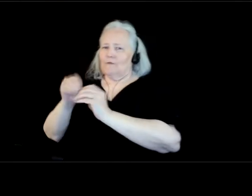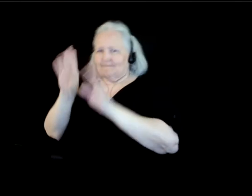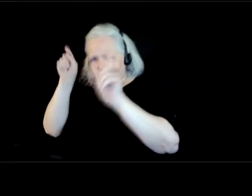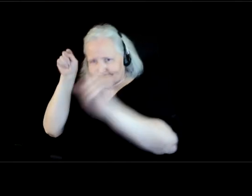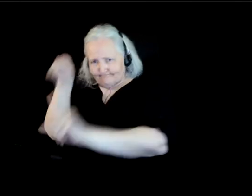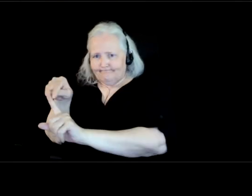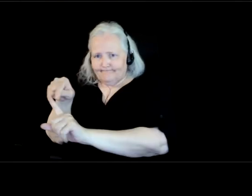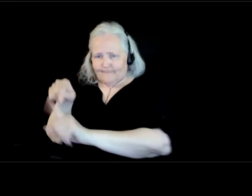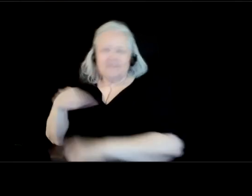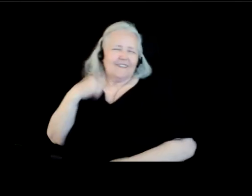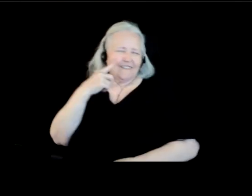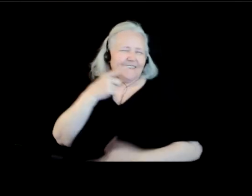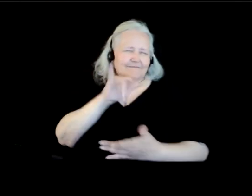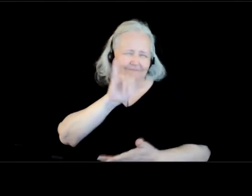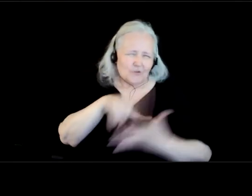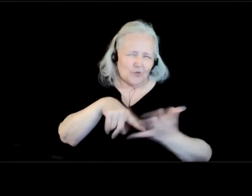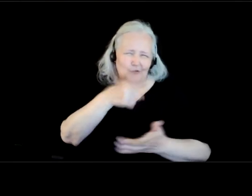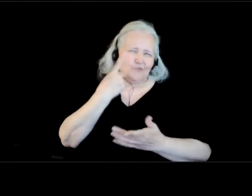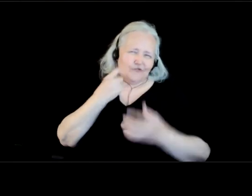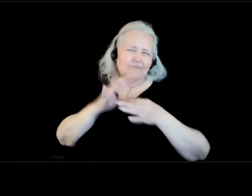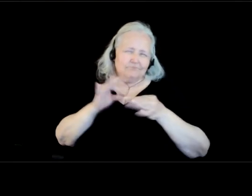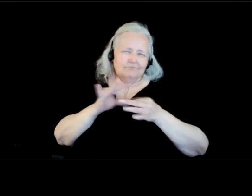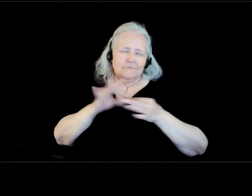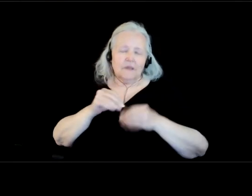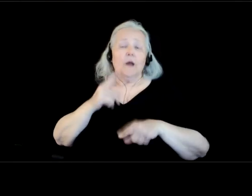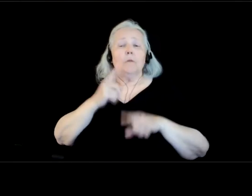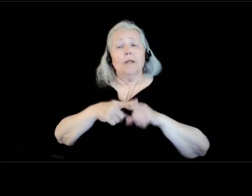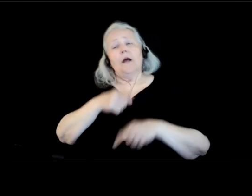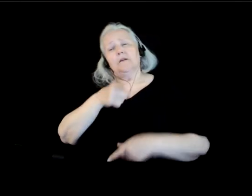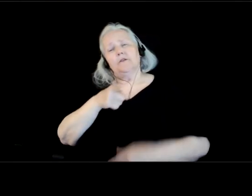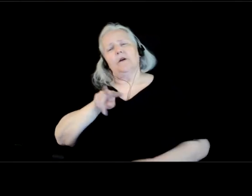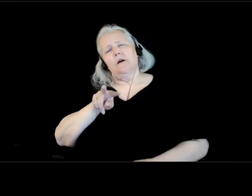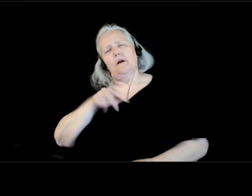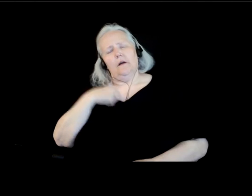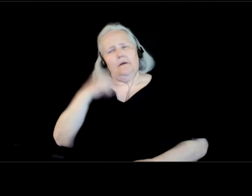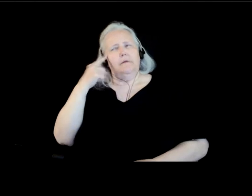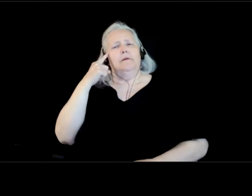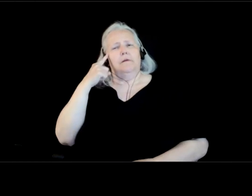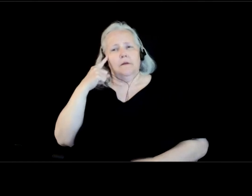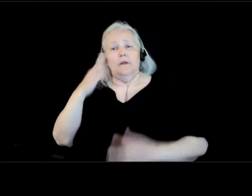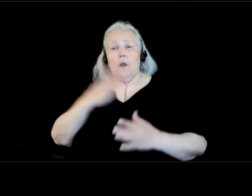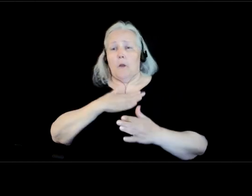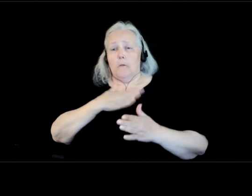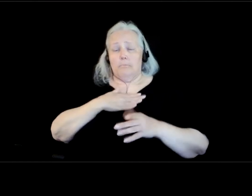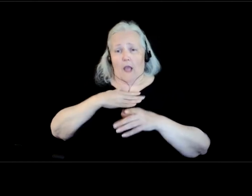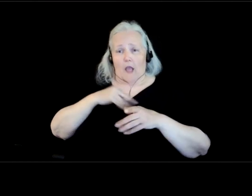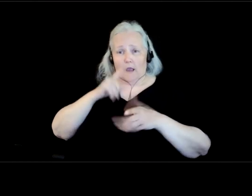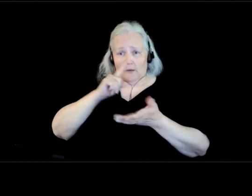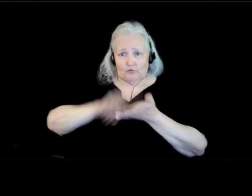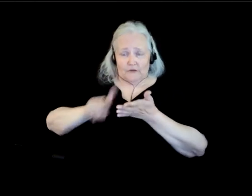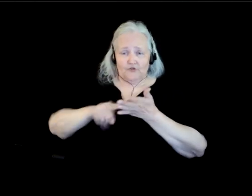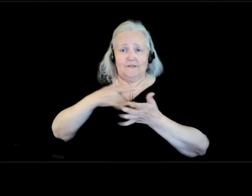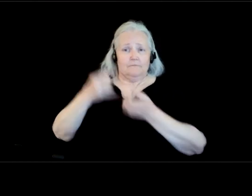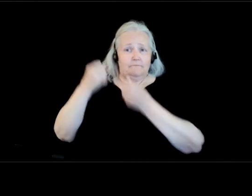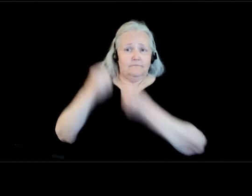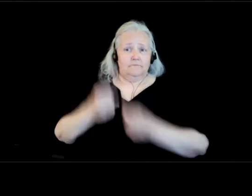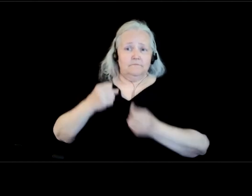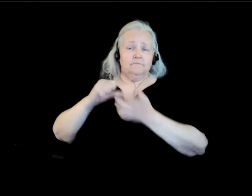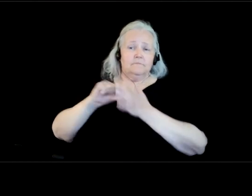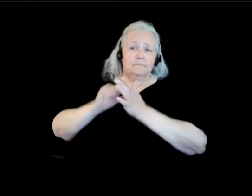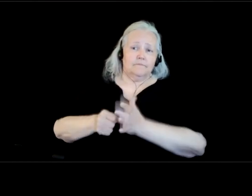another thing that I was just thinking as you were talking, my research is mostly in phonetics and phonology. I